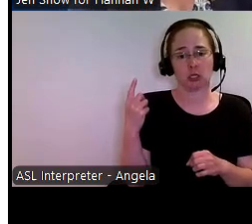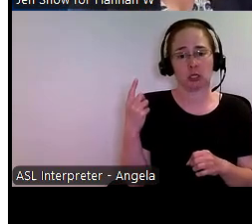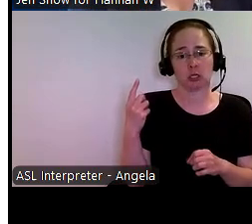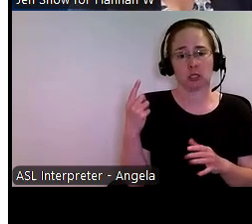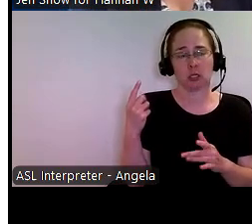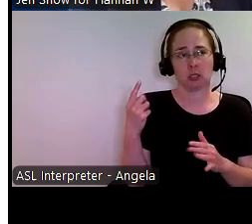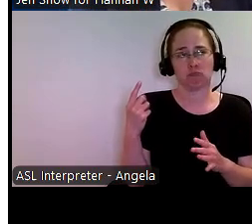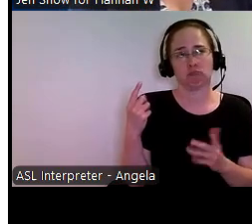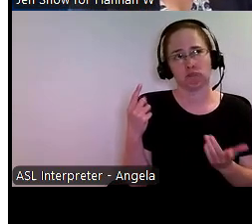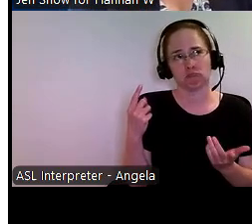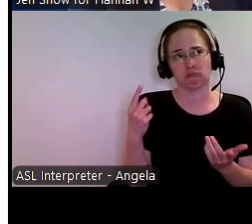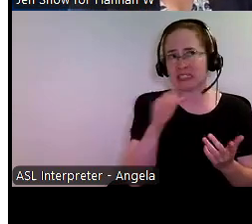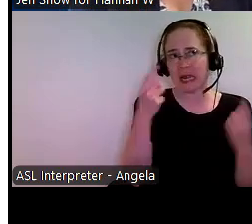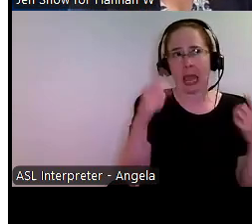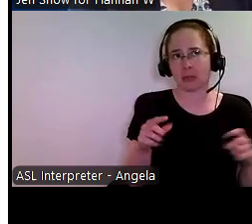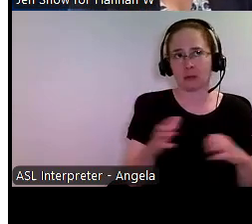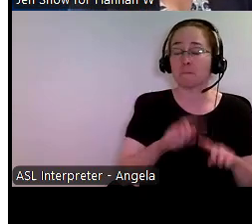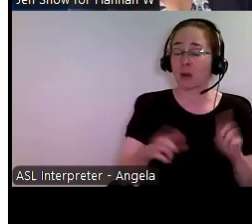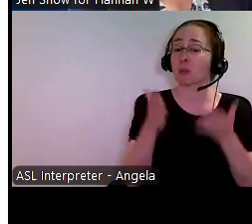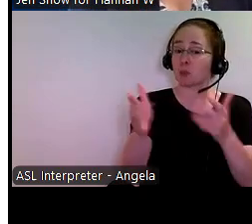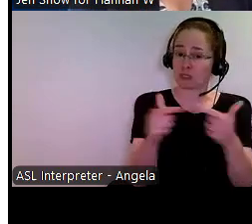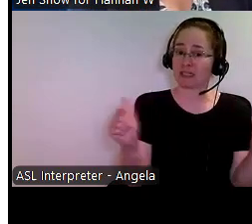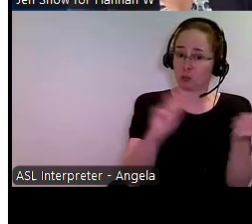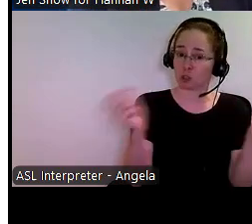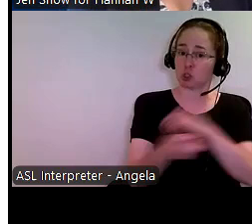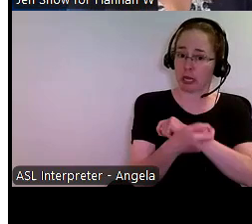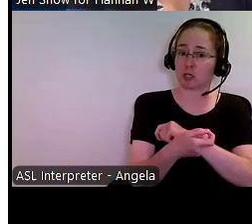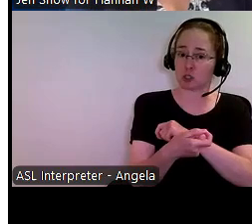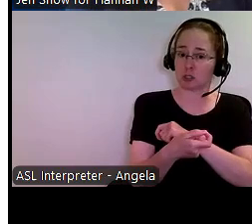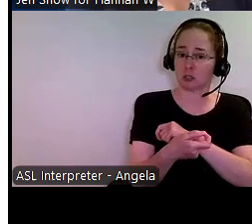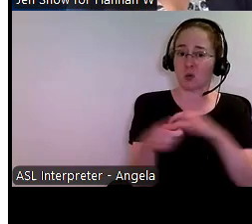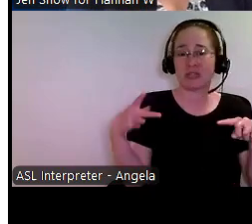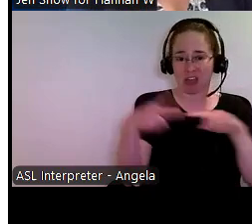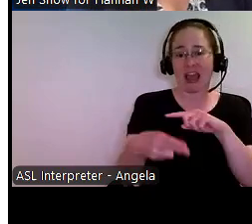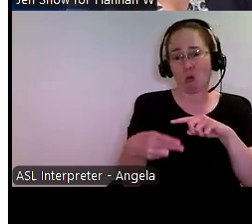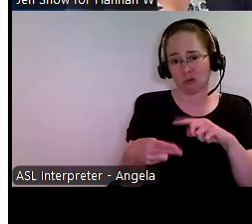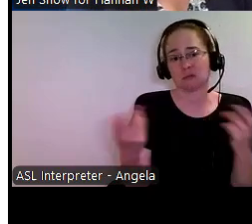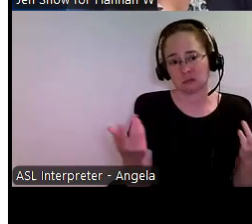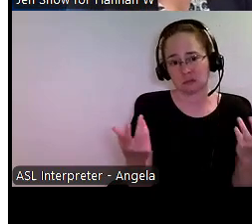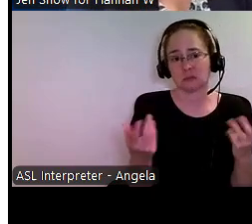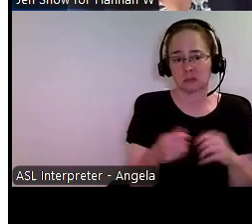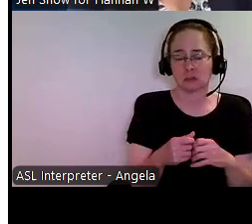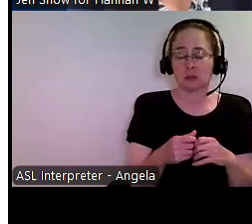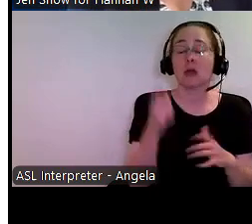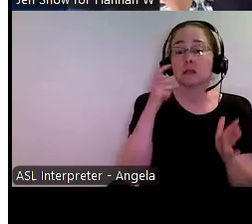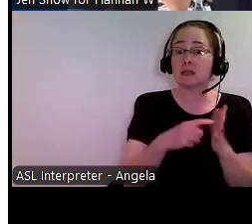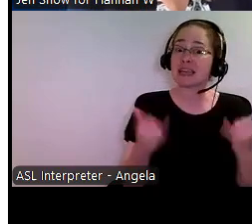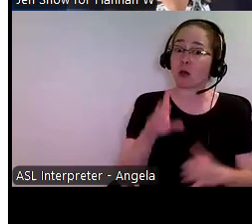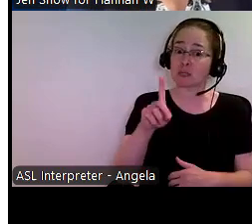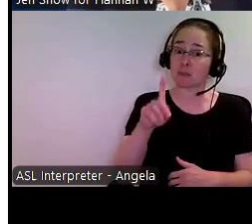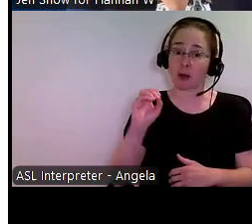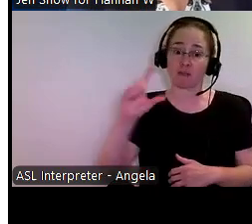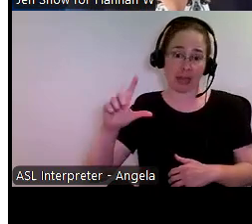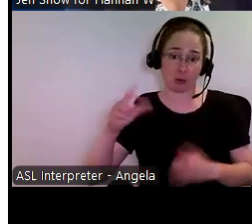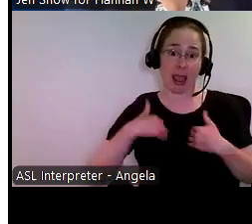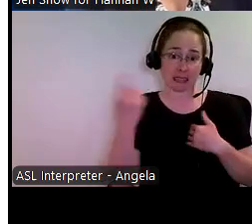this proposed language change through the Department of Labor ended up getting cut out of. And so to see that the Department of Labor has something that we can